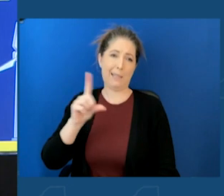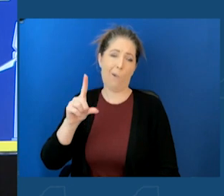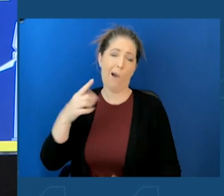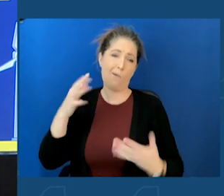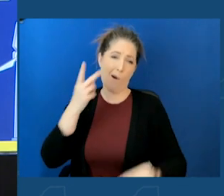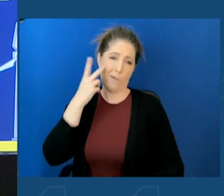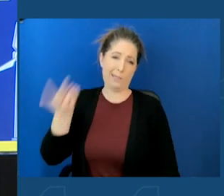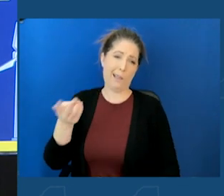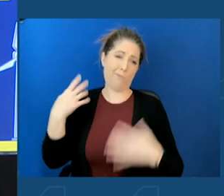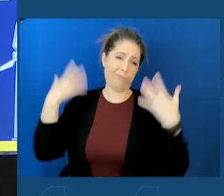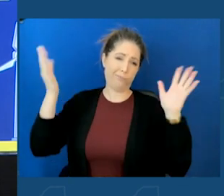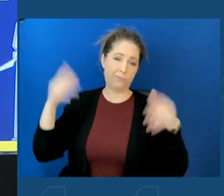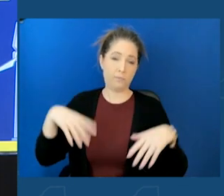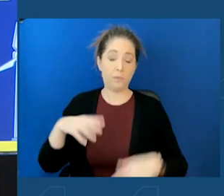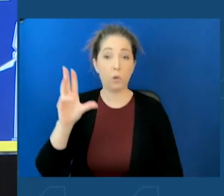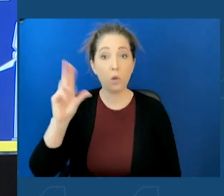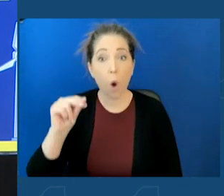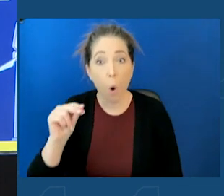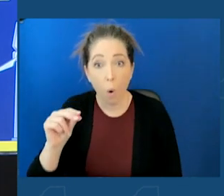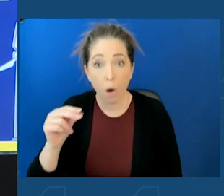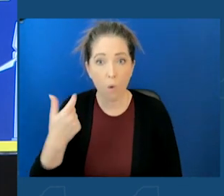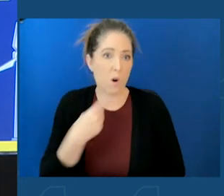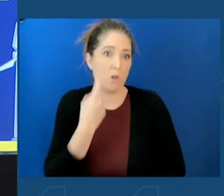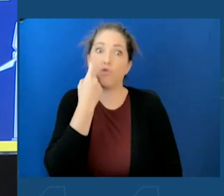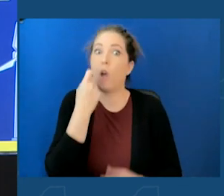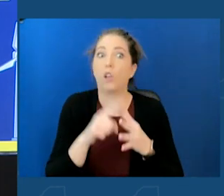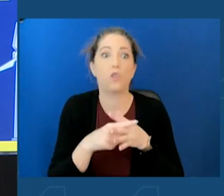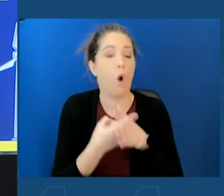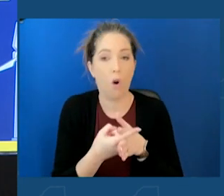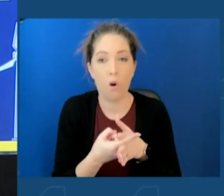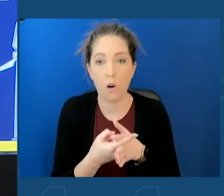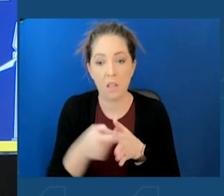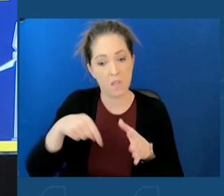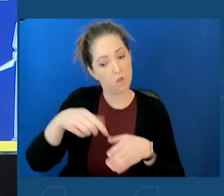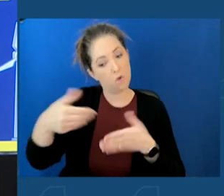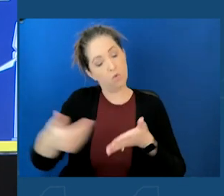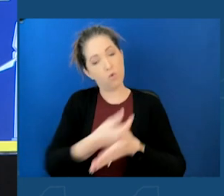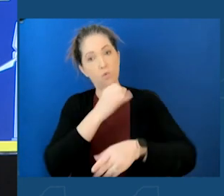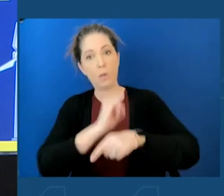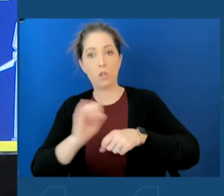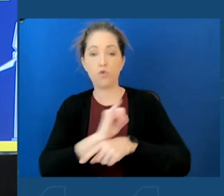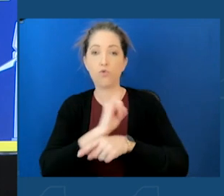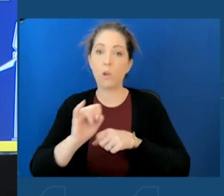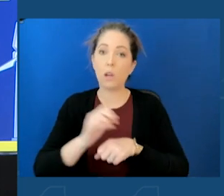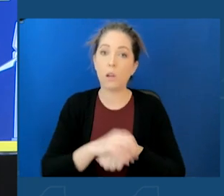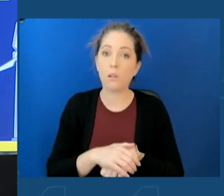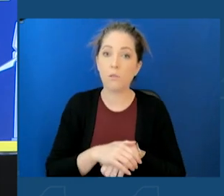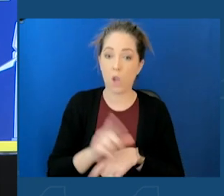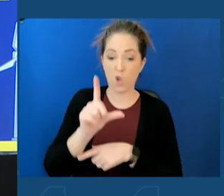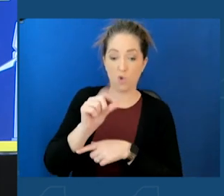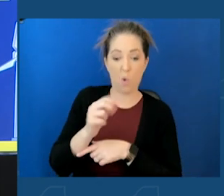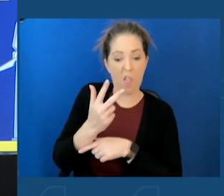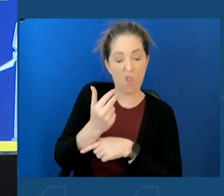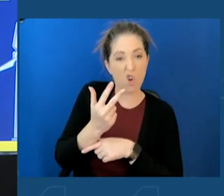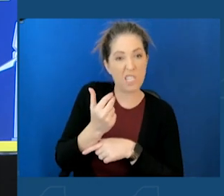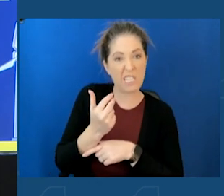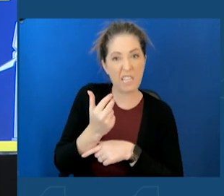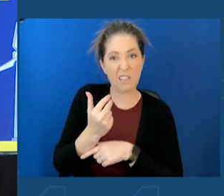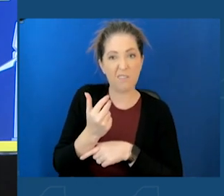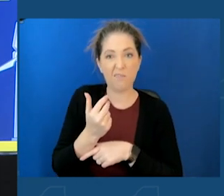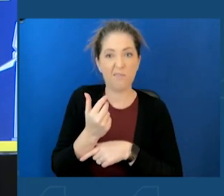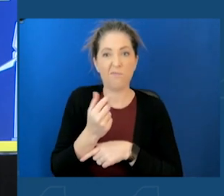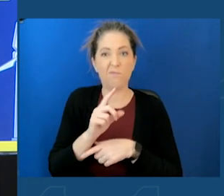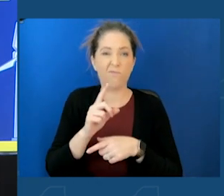no. We're only starting. This is a new industry where in 2013, it began as a